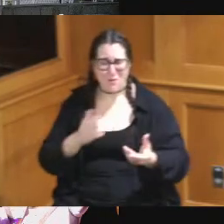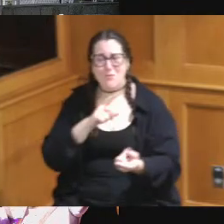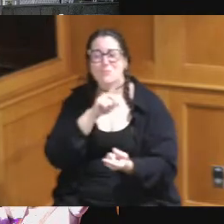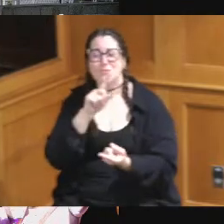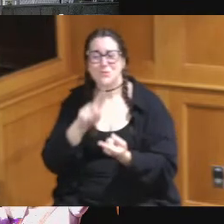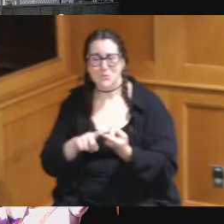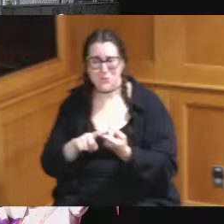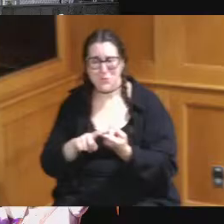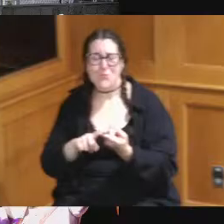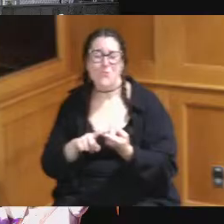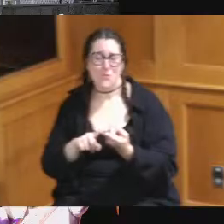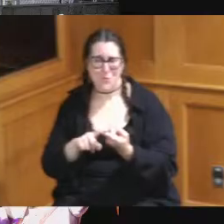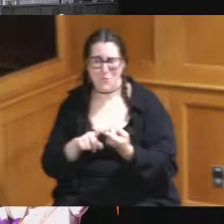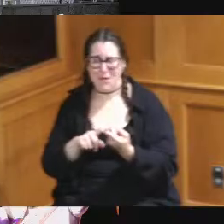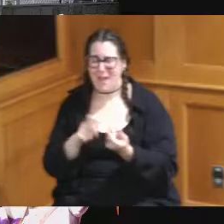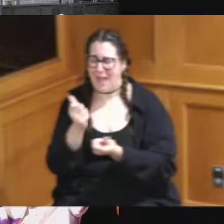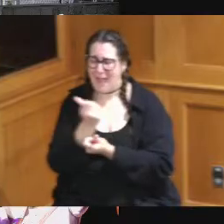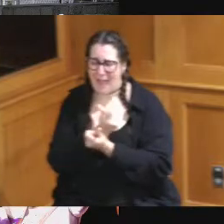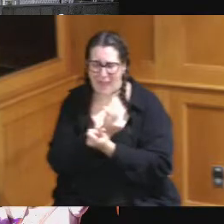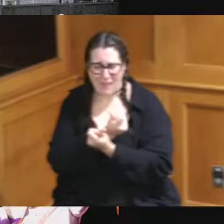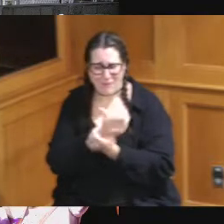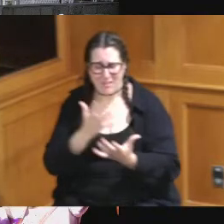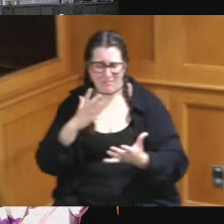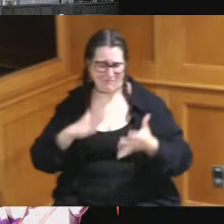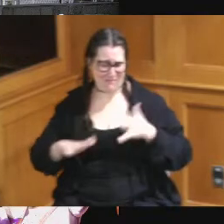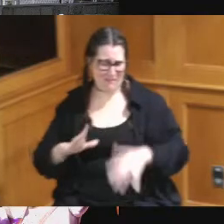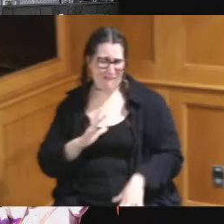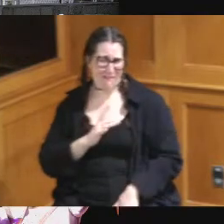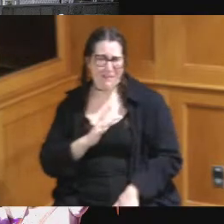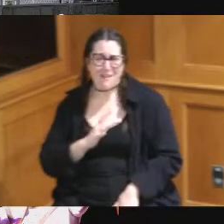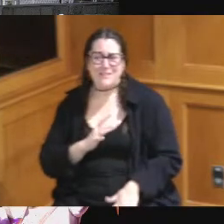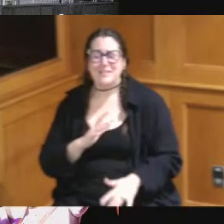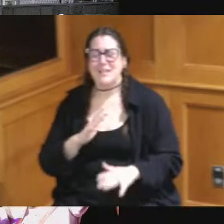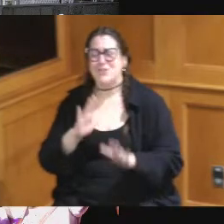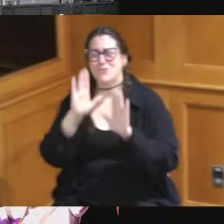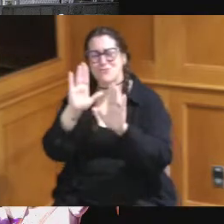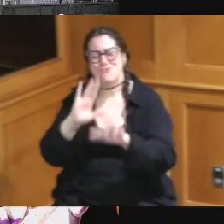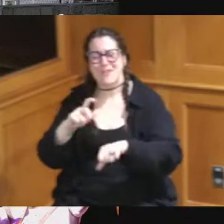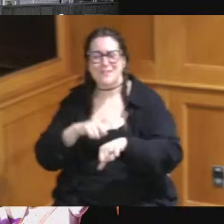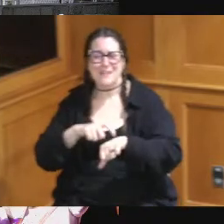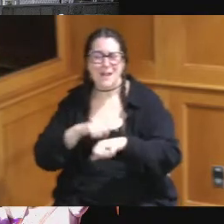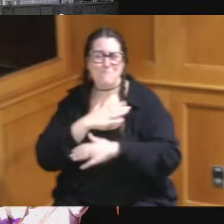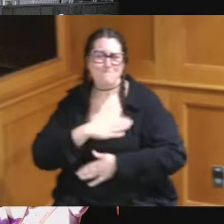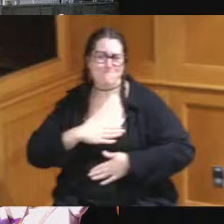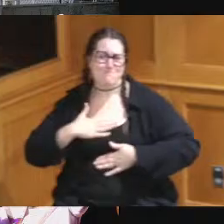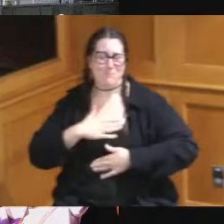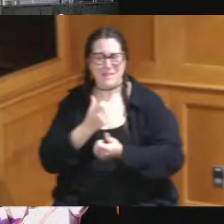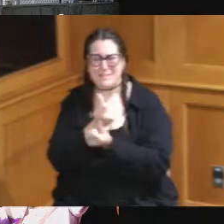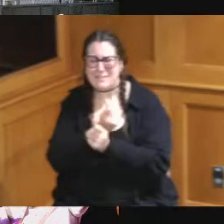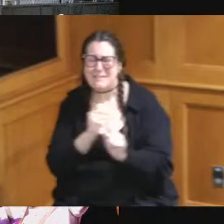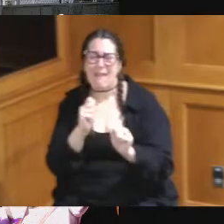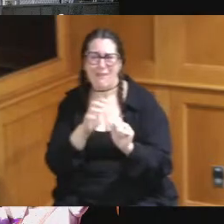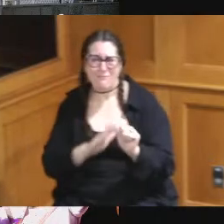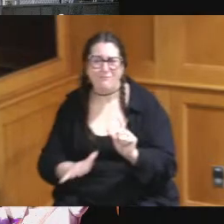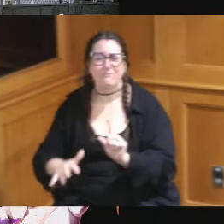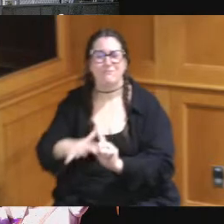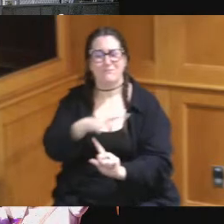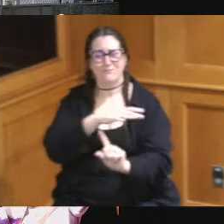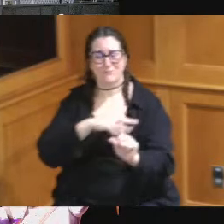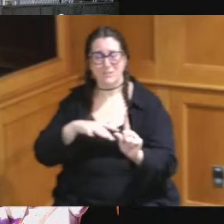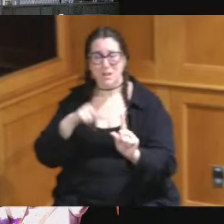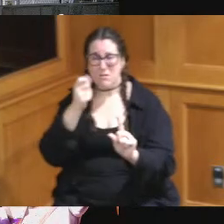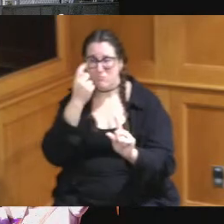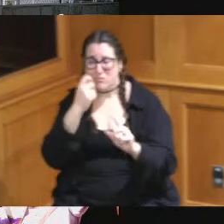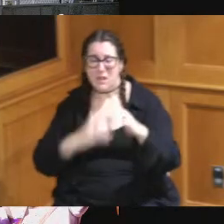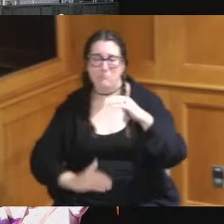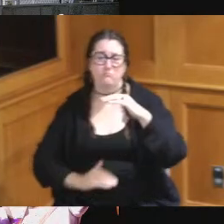was classy. Everybody had a great time. Everyone there was safe. And we hit